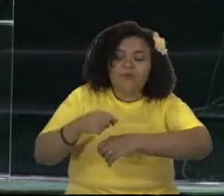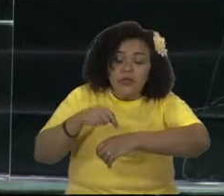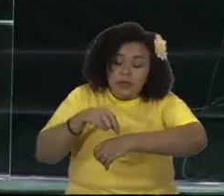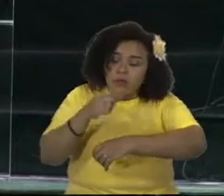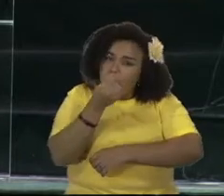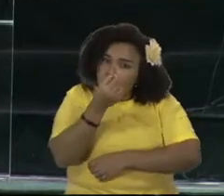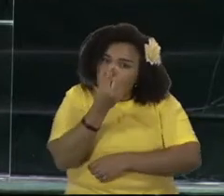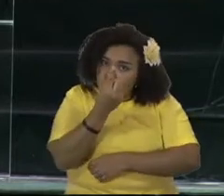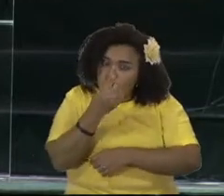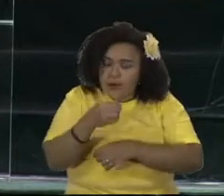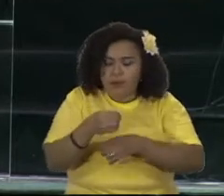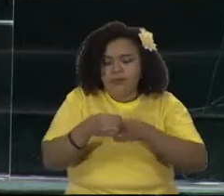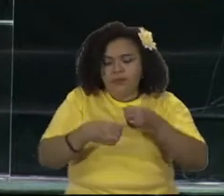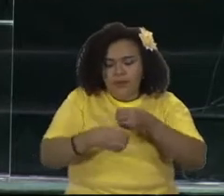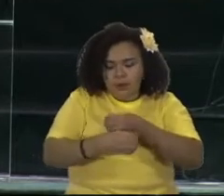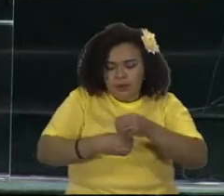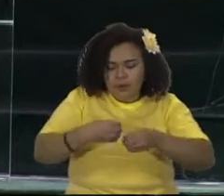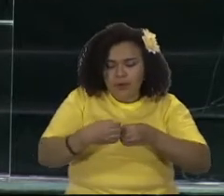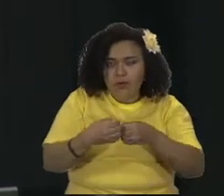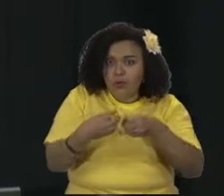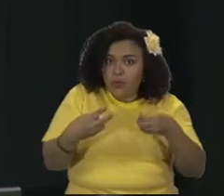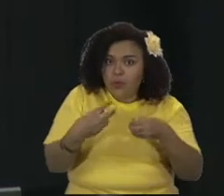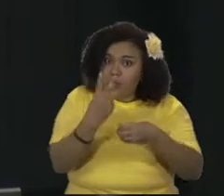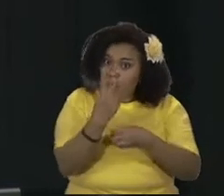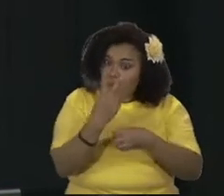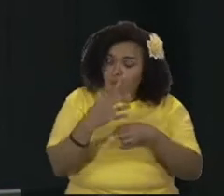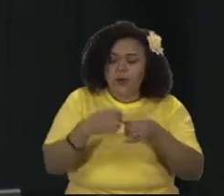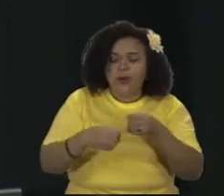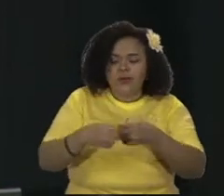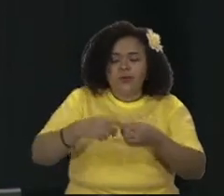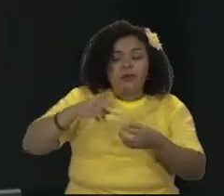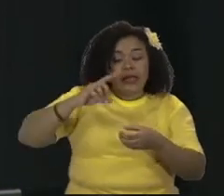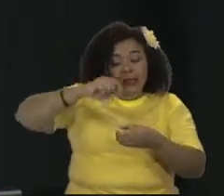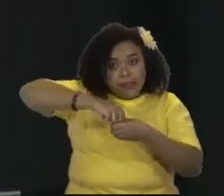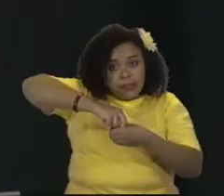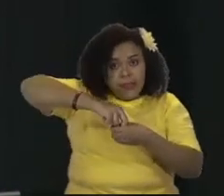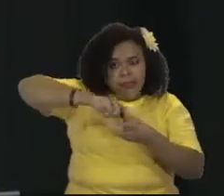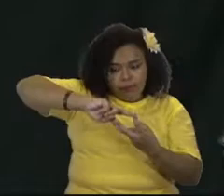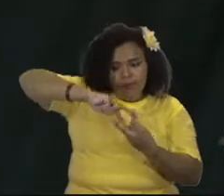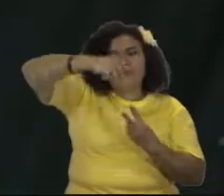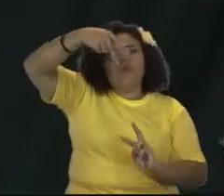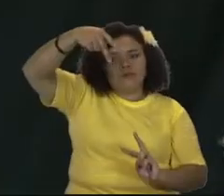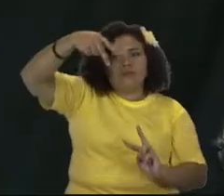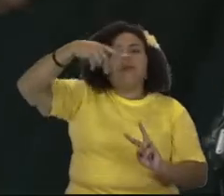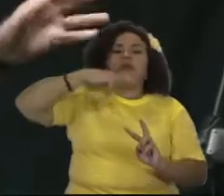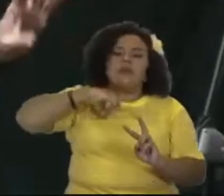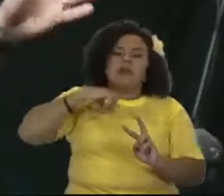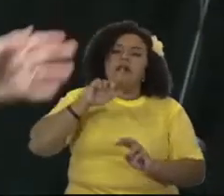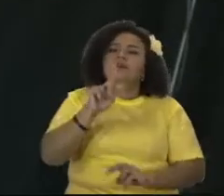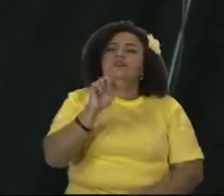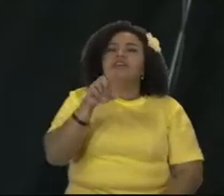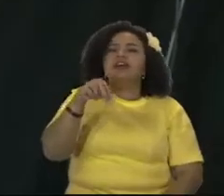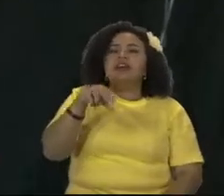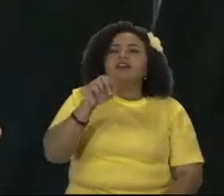Always becoming bigger. And it sends the DNA throughout our...